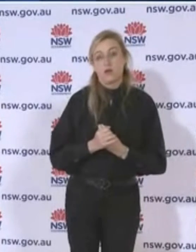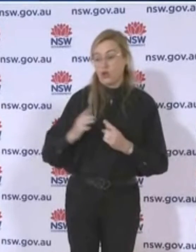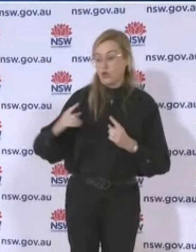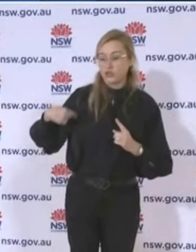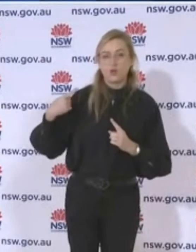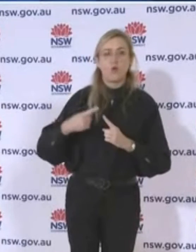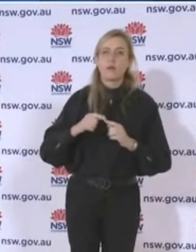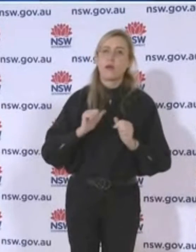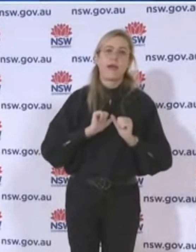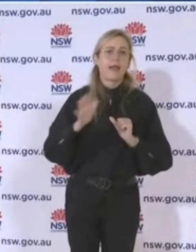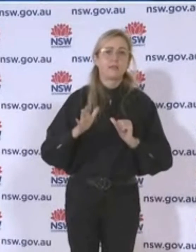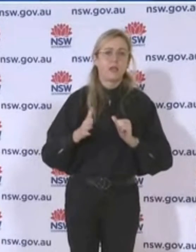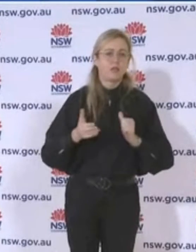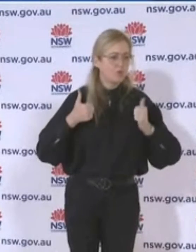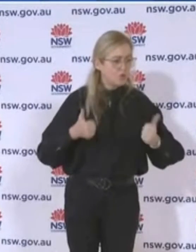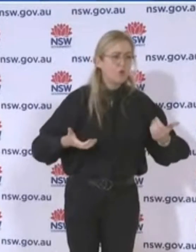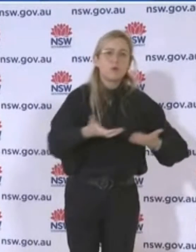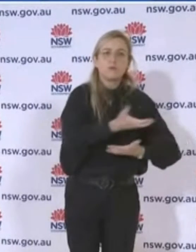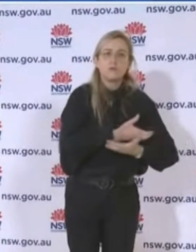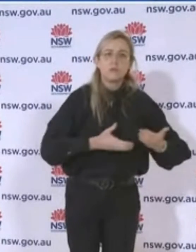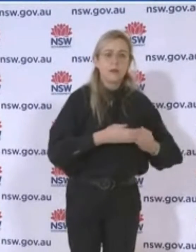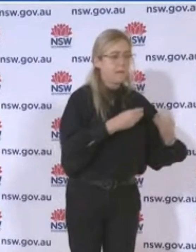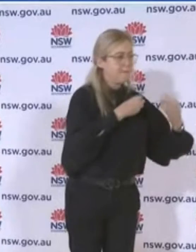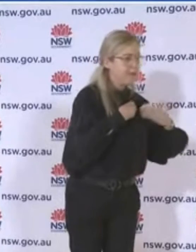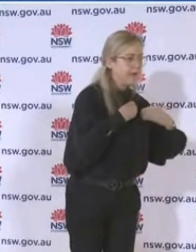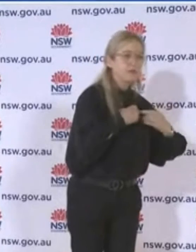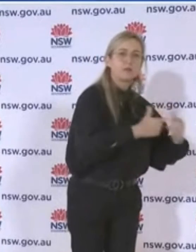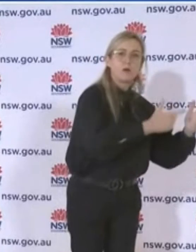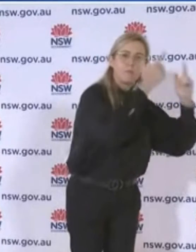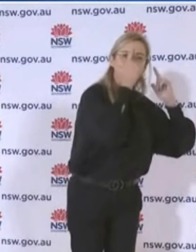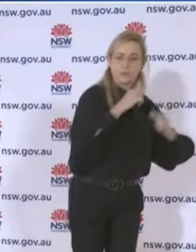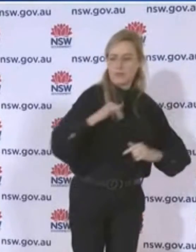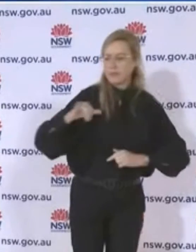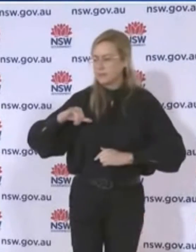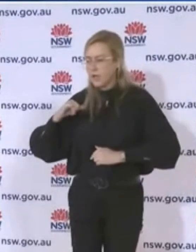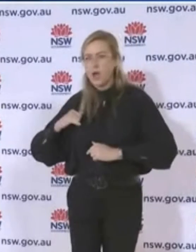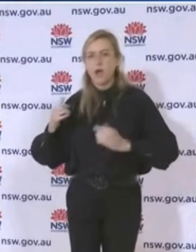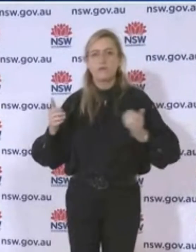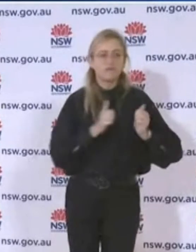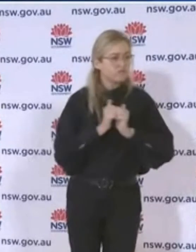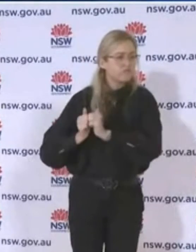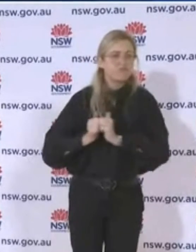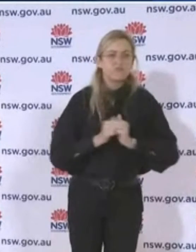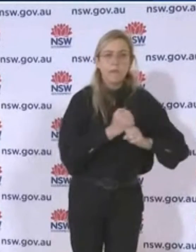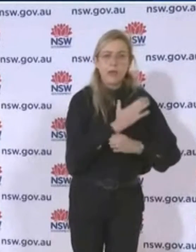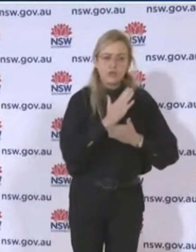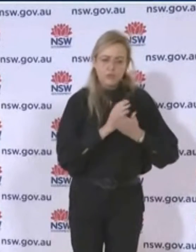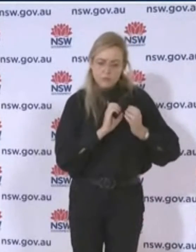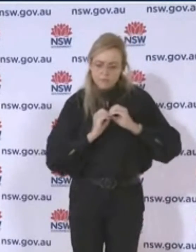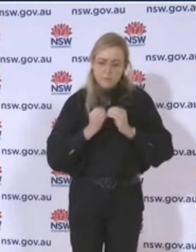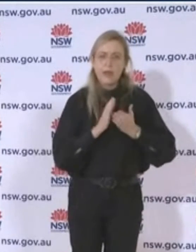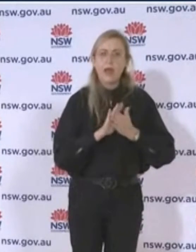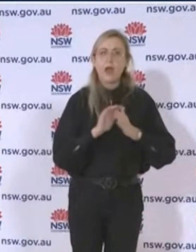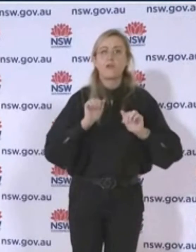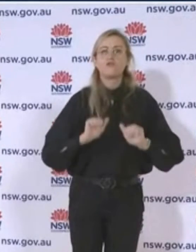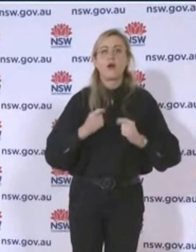To date, we've had very positive feedback from businesses and employees wanting to do the right thing. And of course, government is there to support